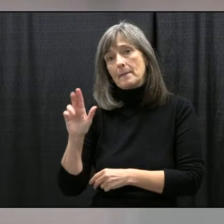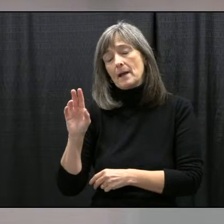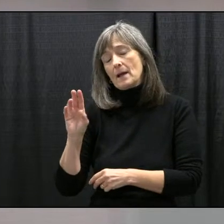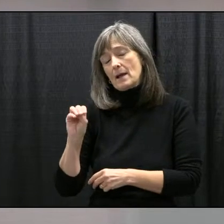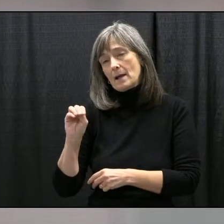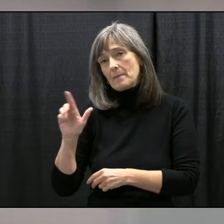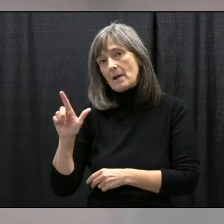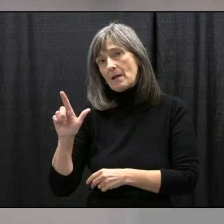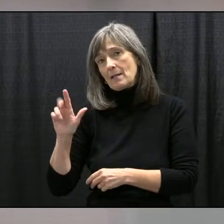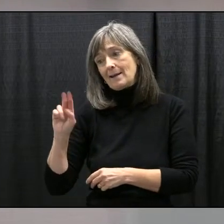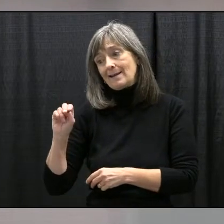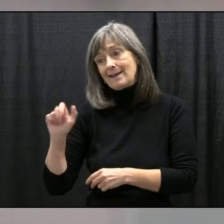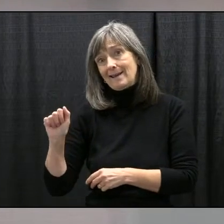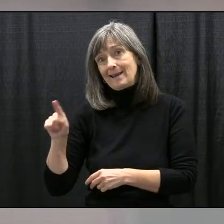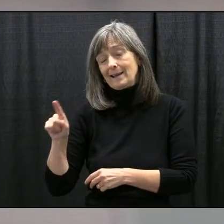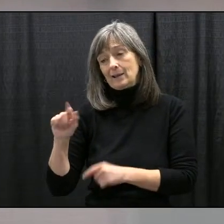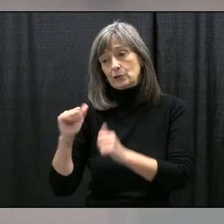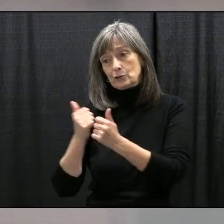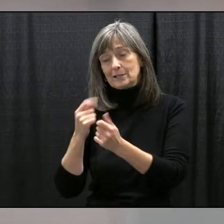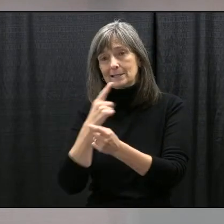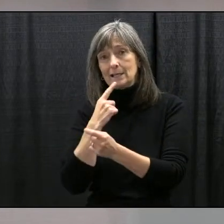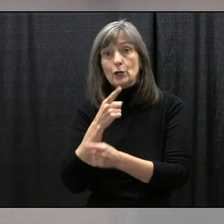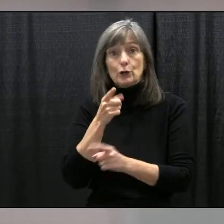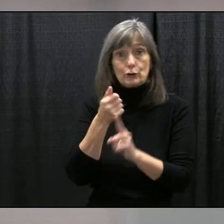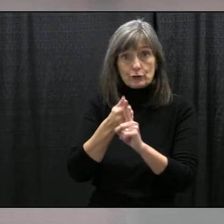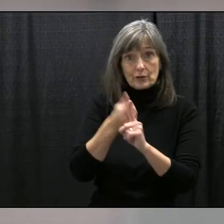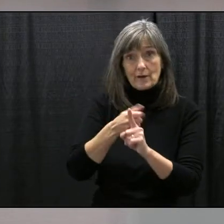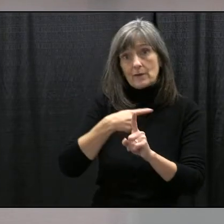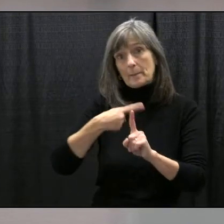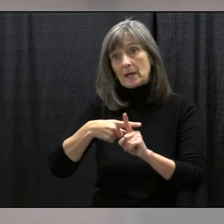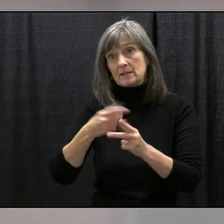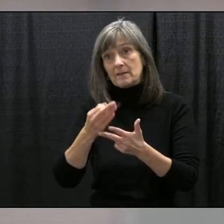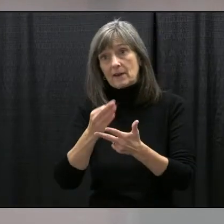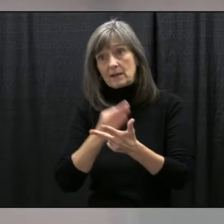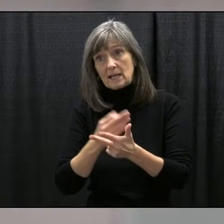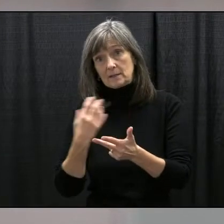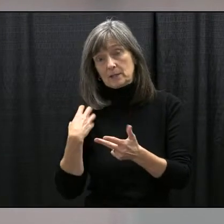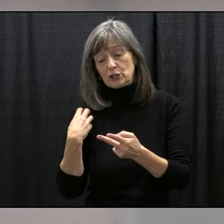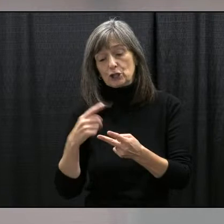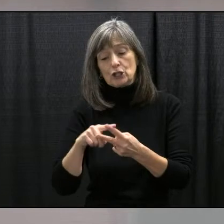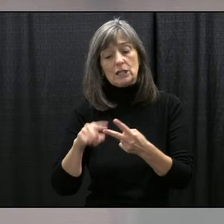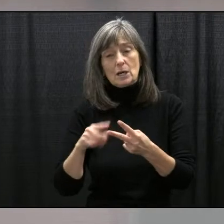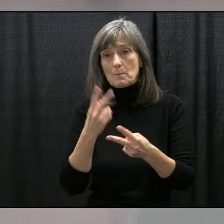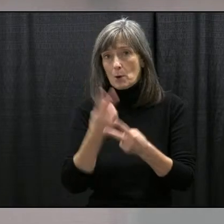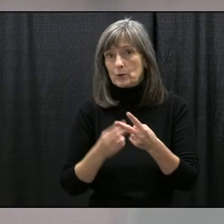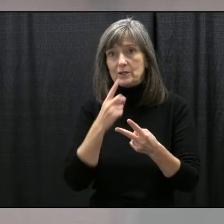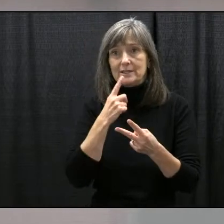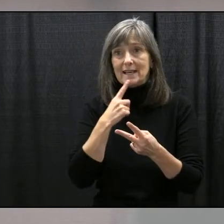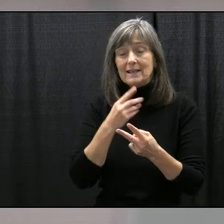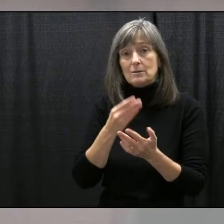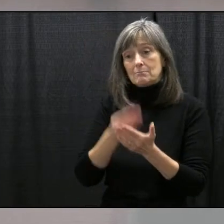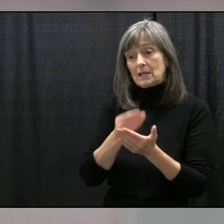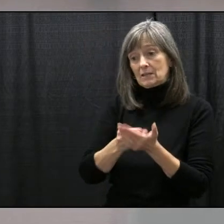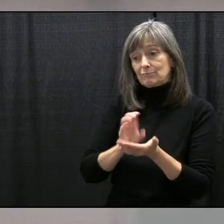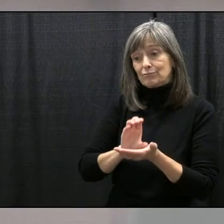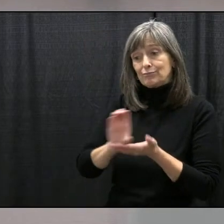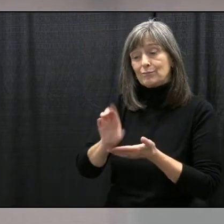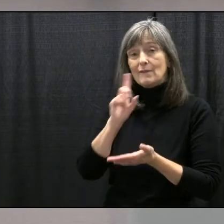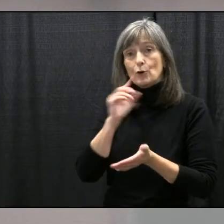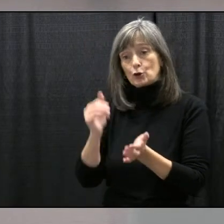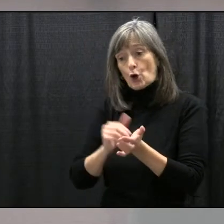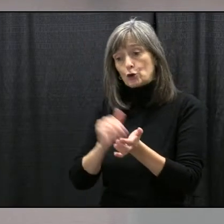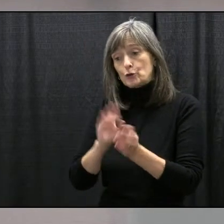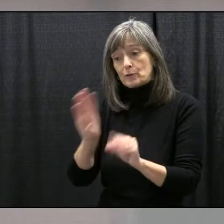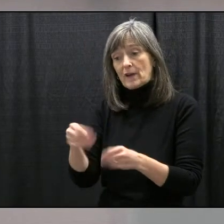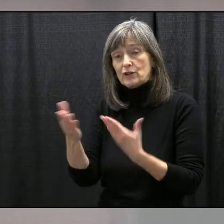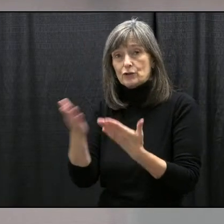course, one is that they say both yourself and the finance minister have unequivocally stated that there will be no more funding into physician